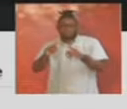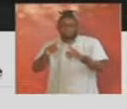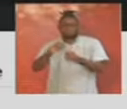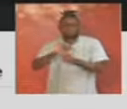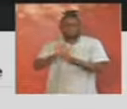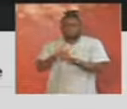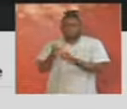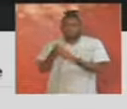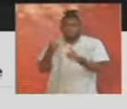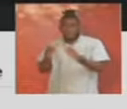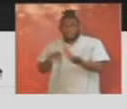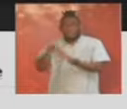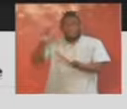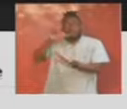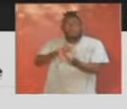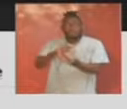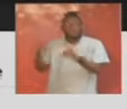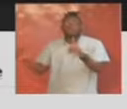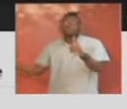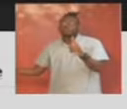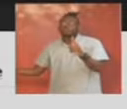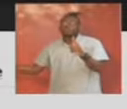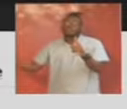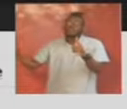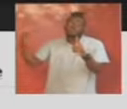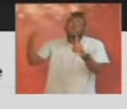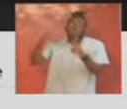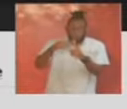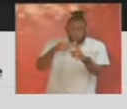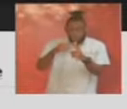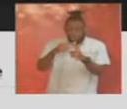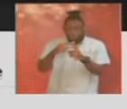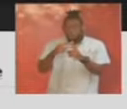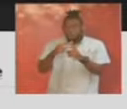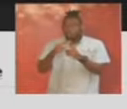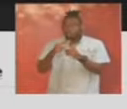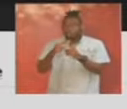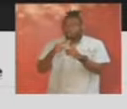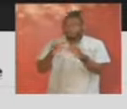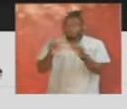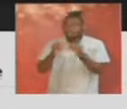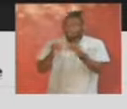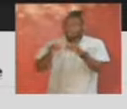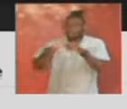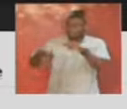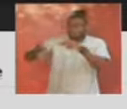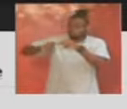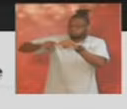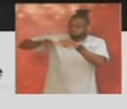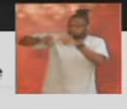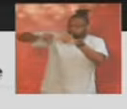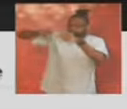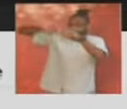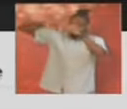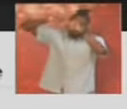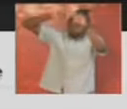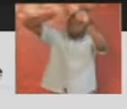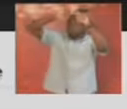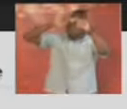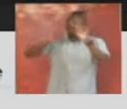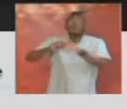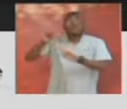August 2020, we had a huge surge in cases, which is when Trinidad and Tobago began to experience our second wave. So